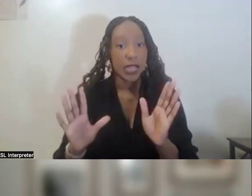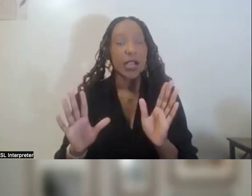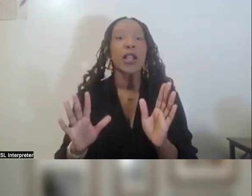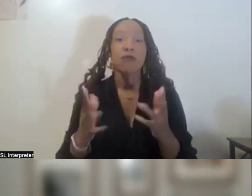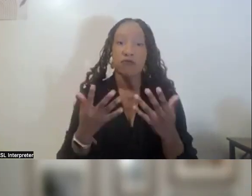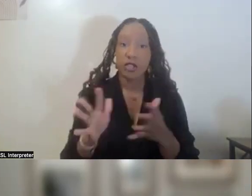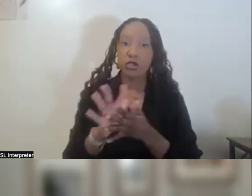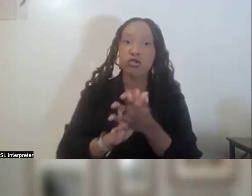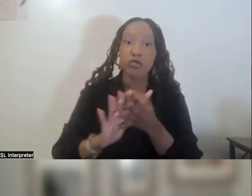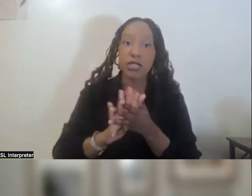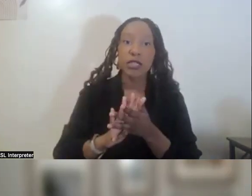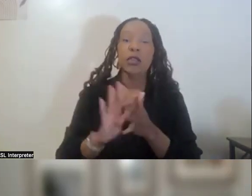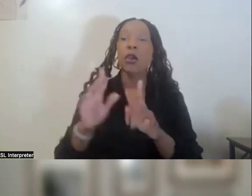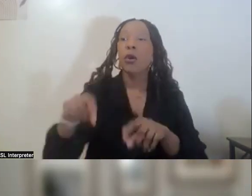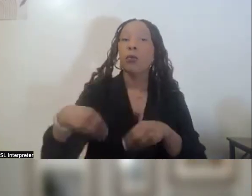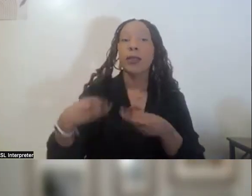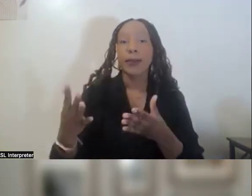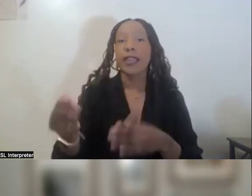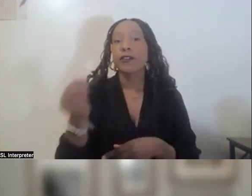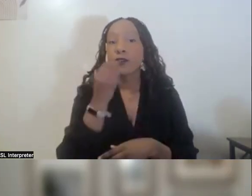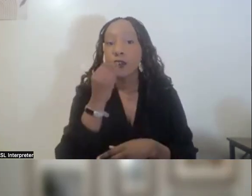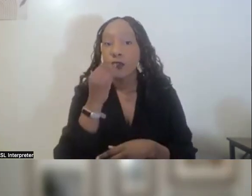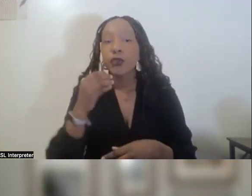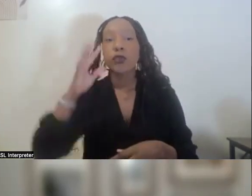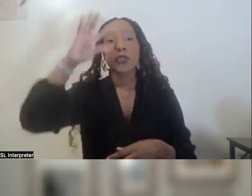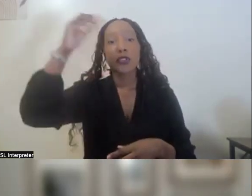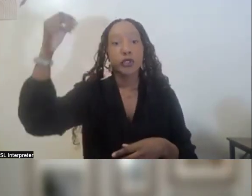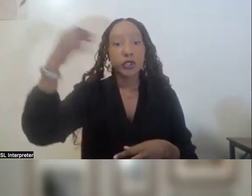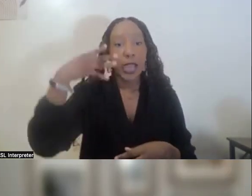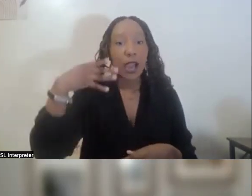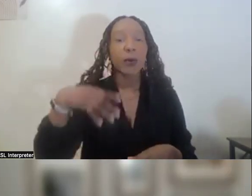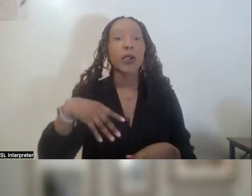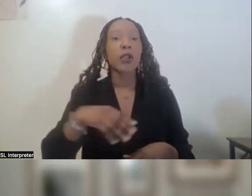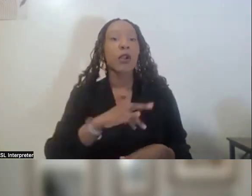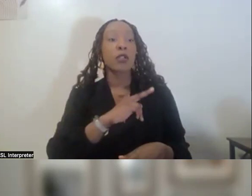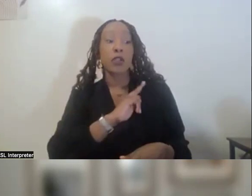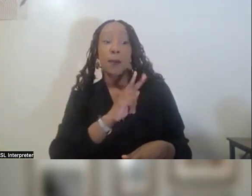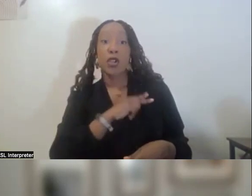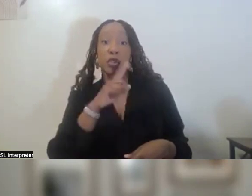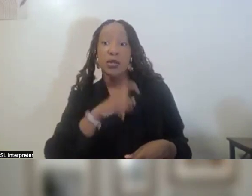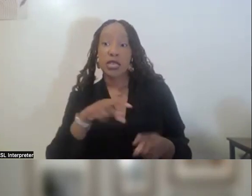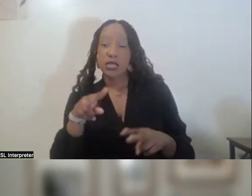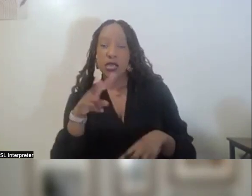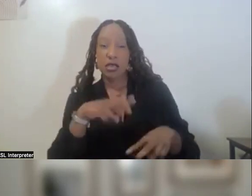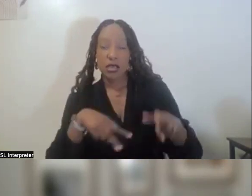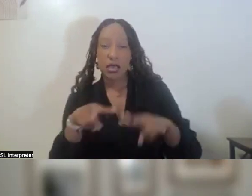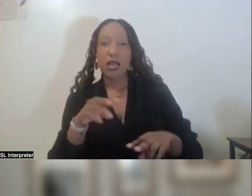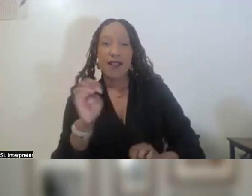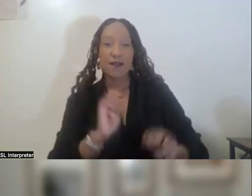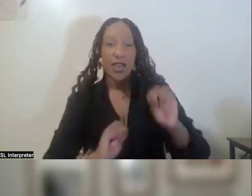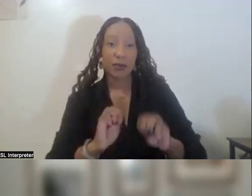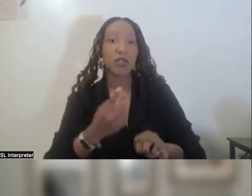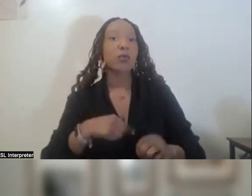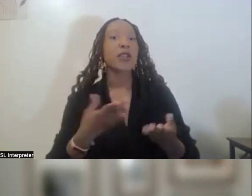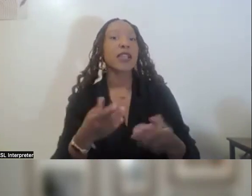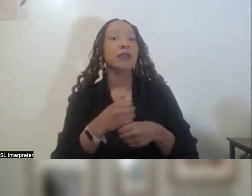given food, shower. Their personal needs are evaluated. And we are there to make